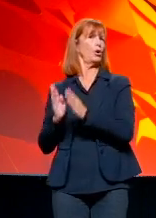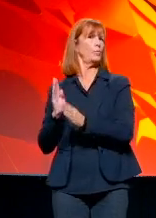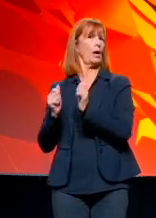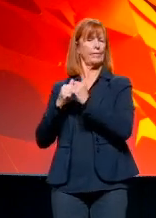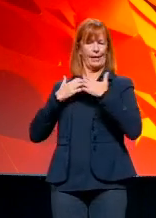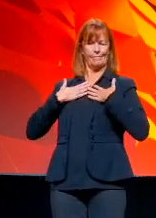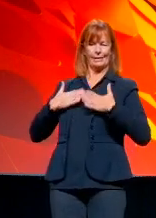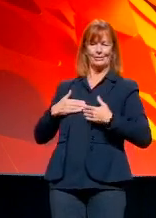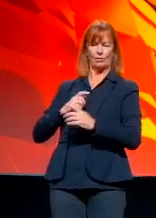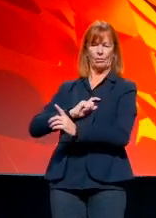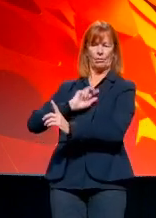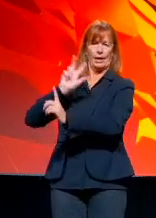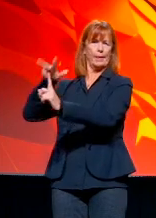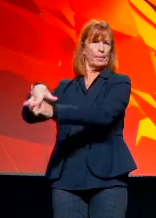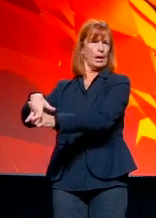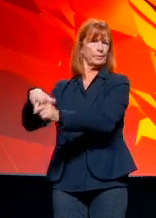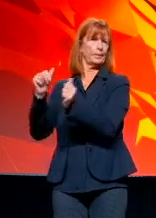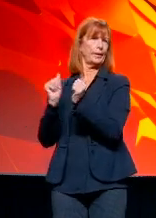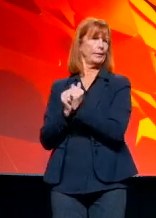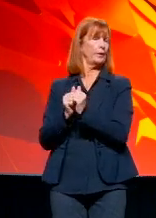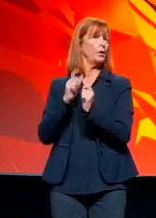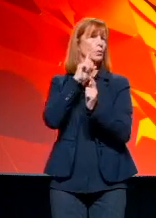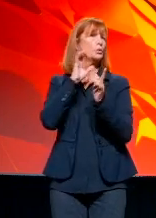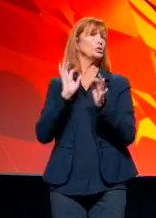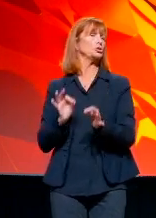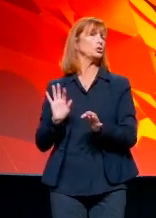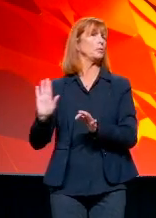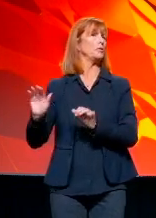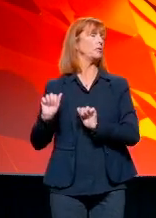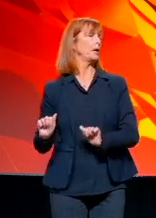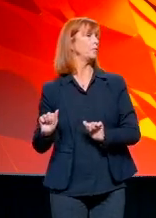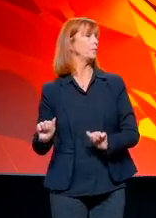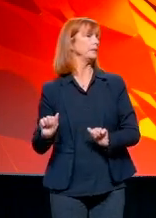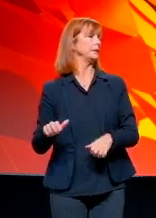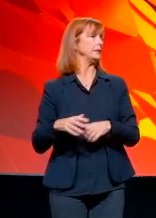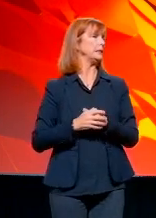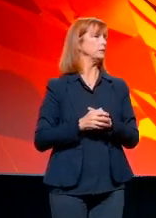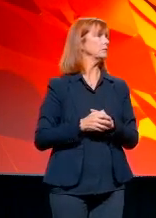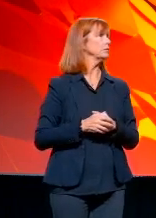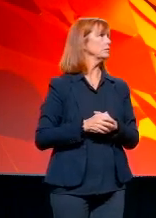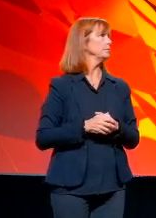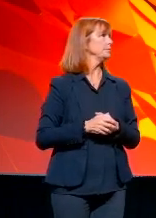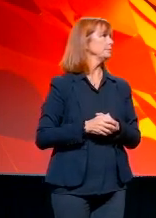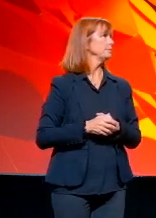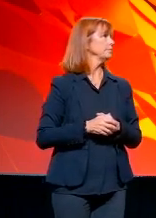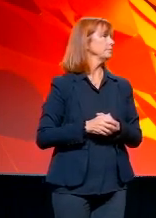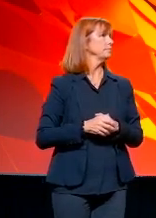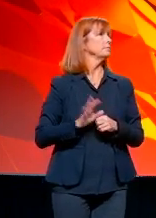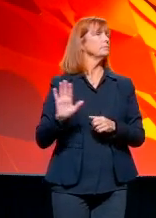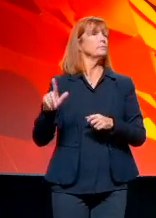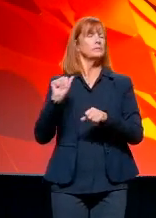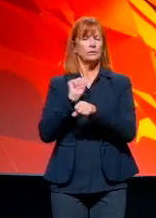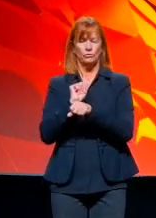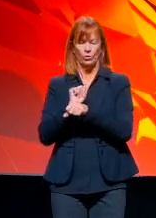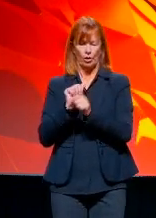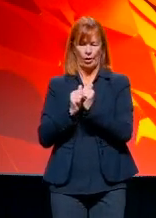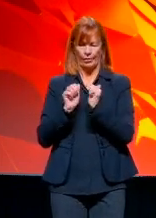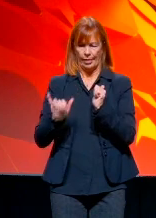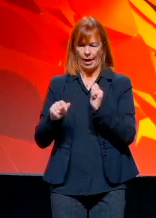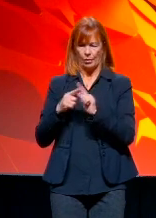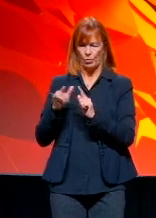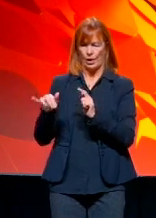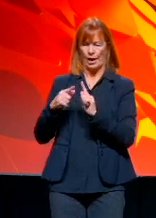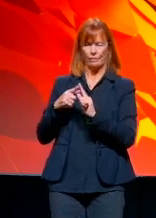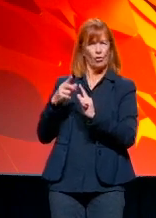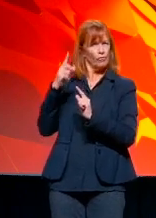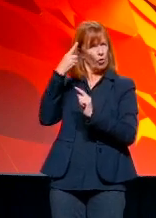embodiment of the robot platform also determines this capability envelope, right? So if we work on robot dogs, at best we can do dog-level intelligence.